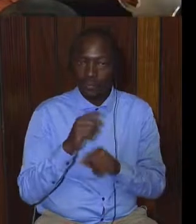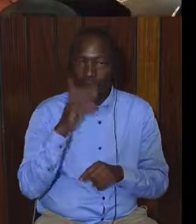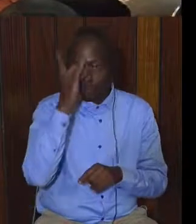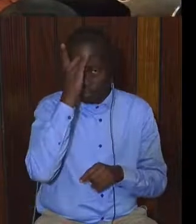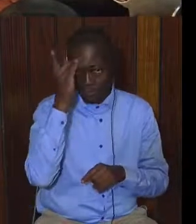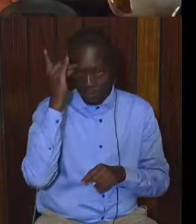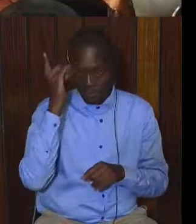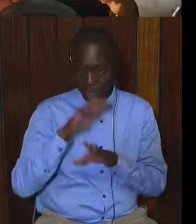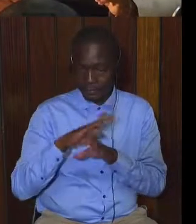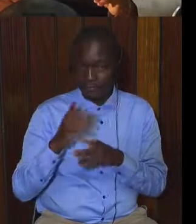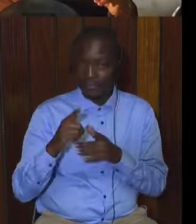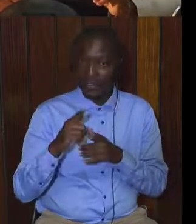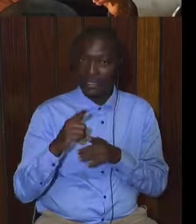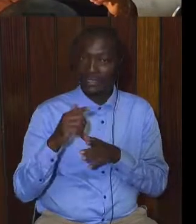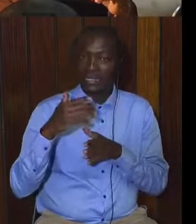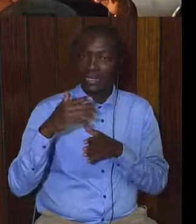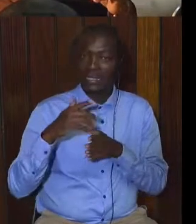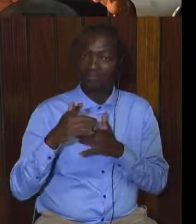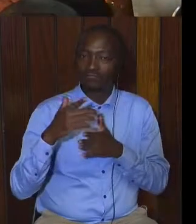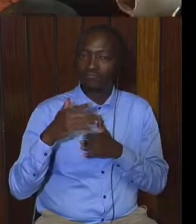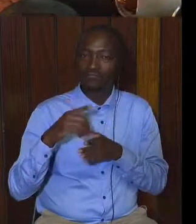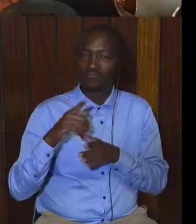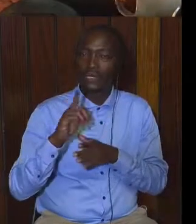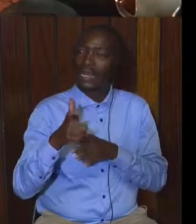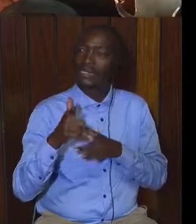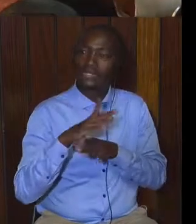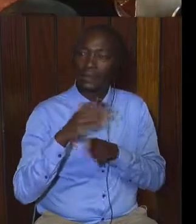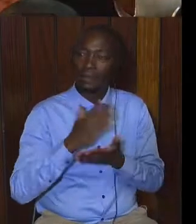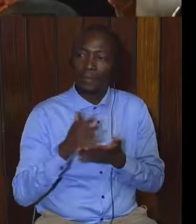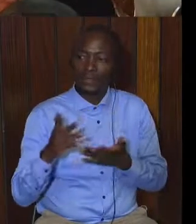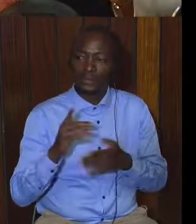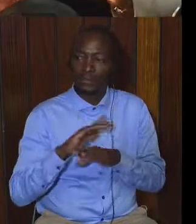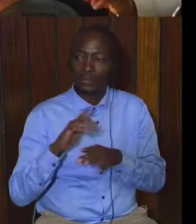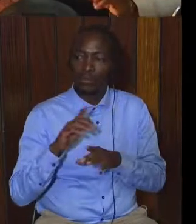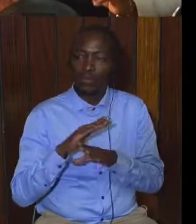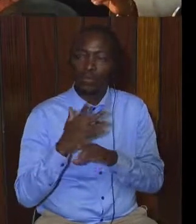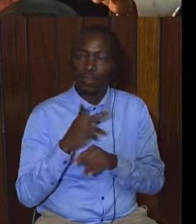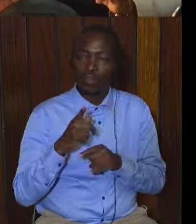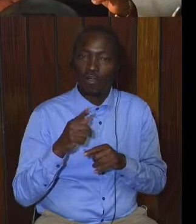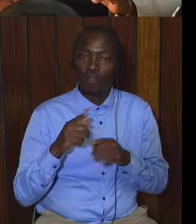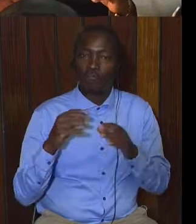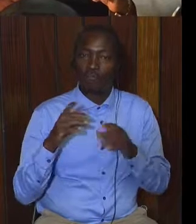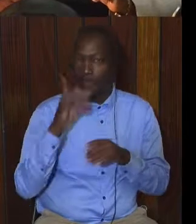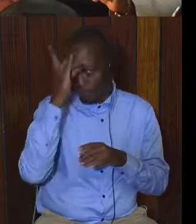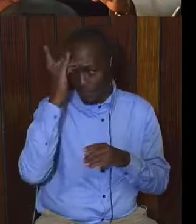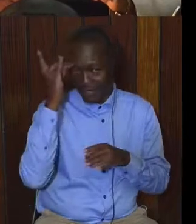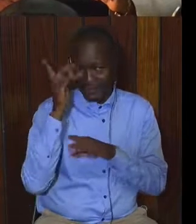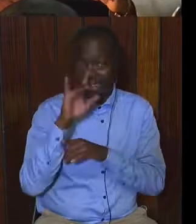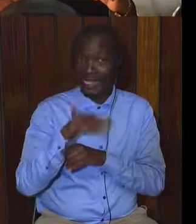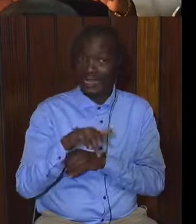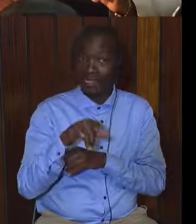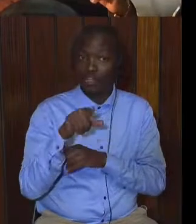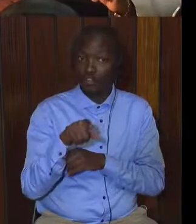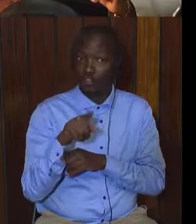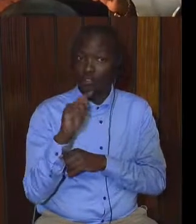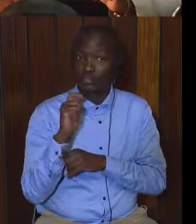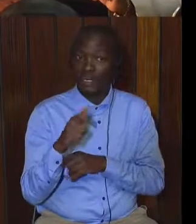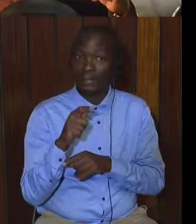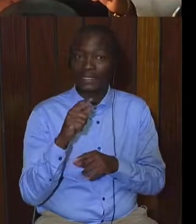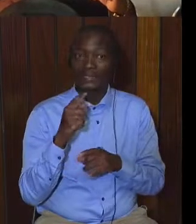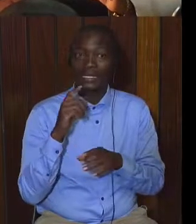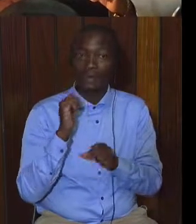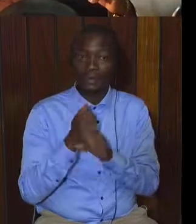the latter part of March, which, because of how the payments are made, those payments are made only in